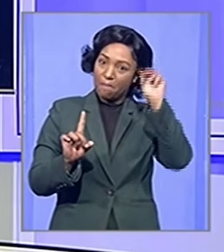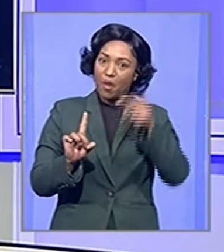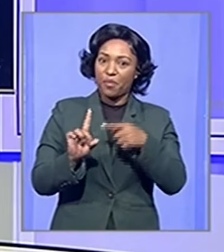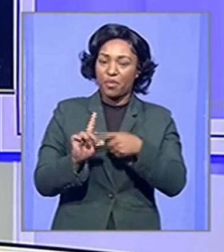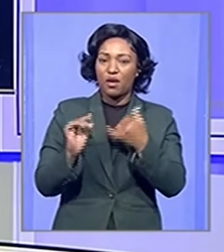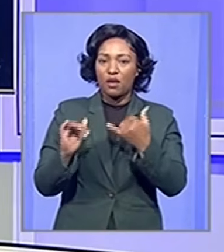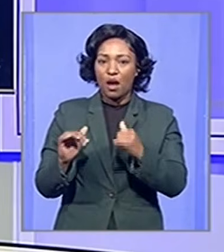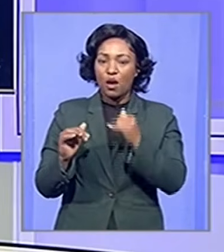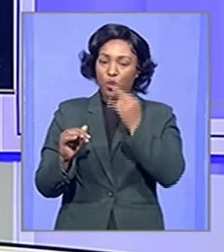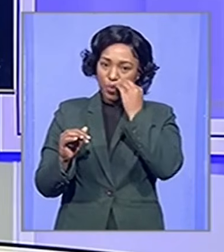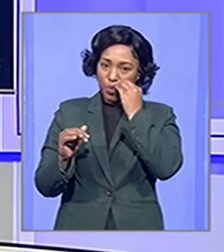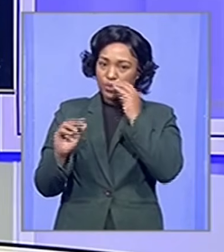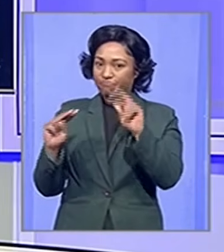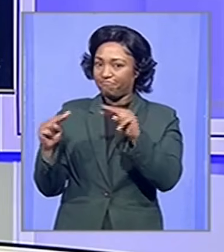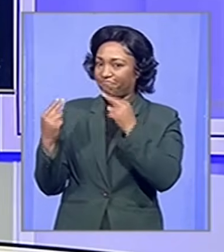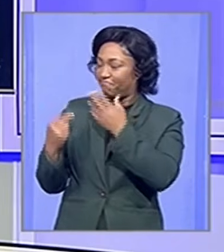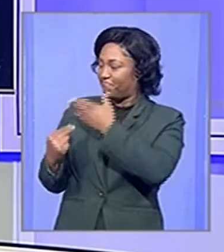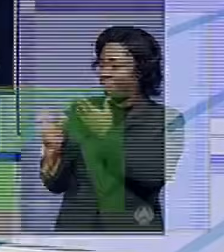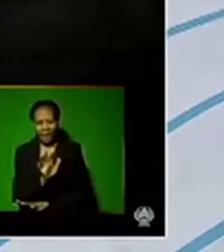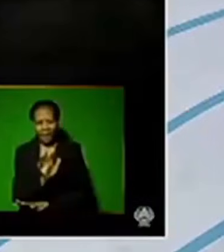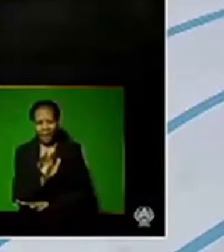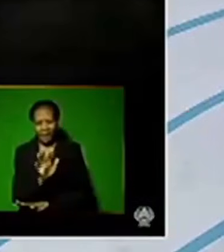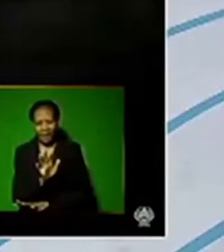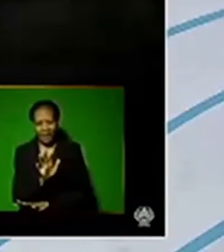ha re di thakgole ka dihlooho tsa tsona.